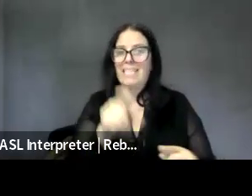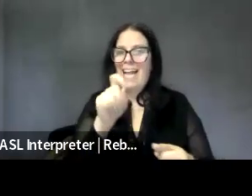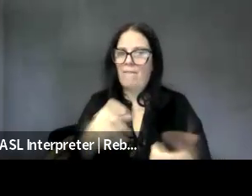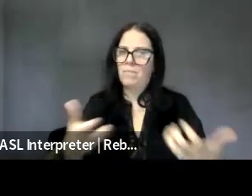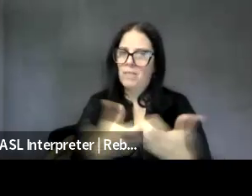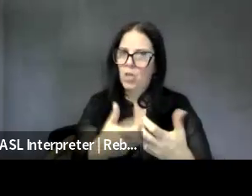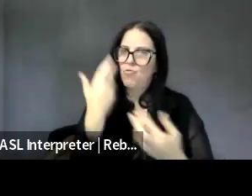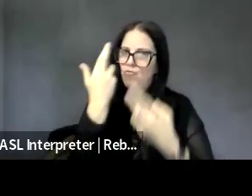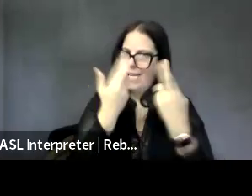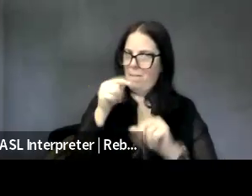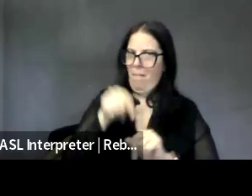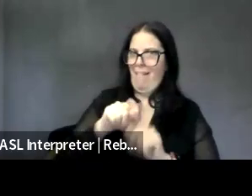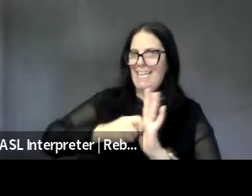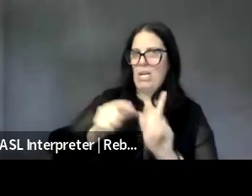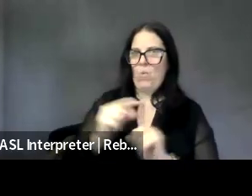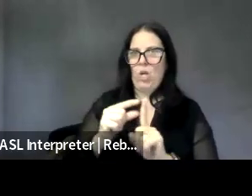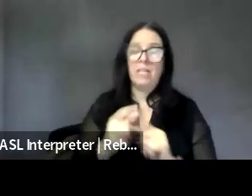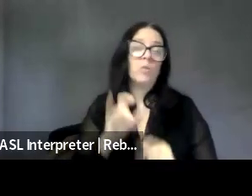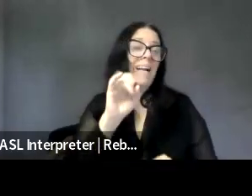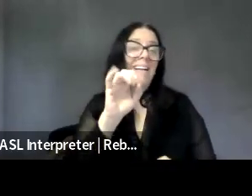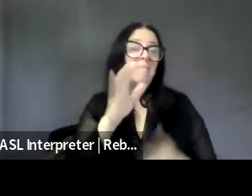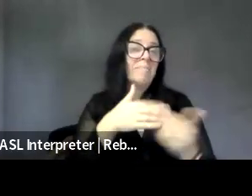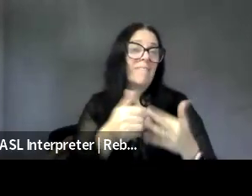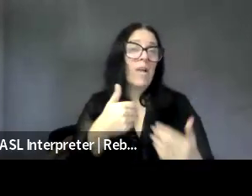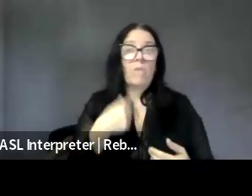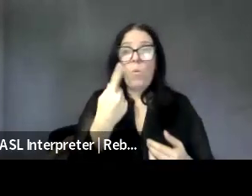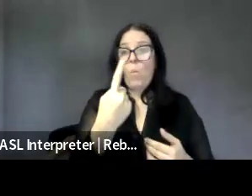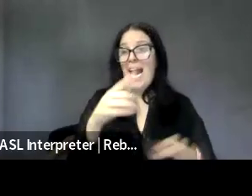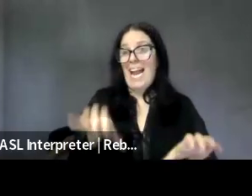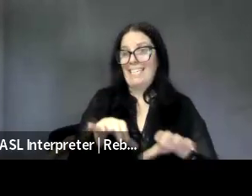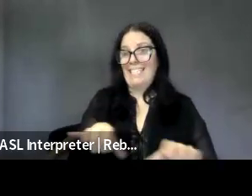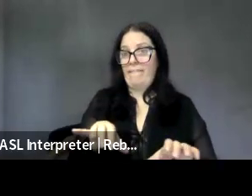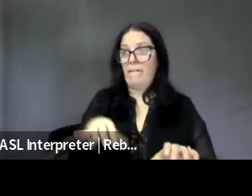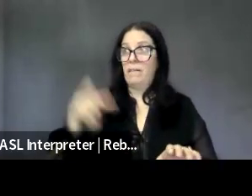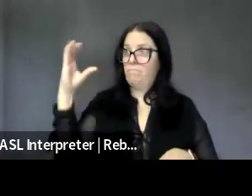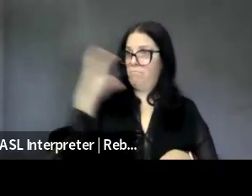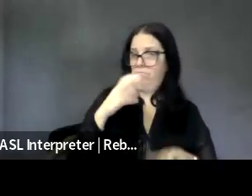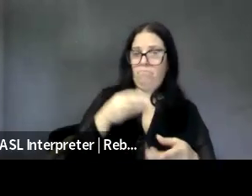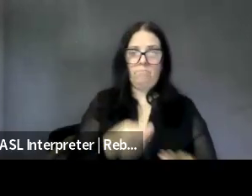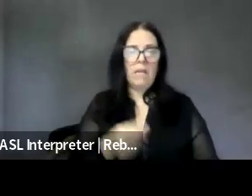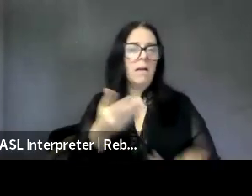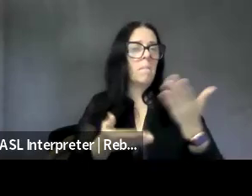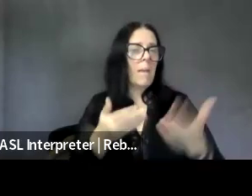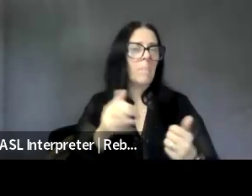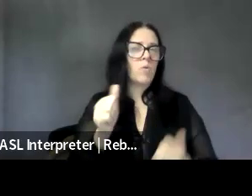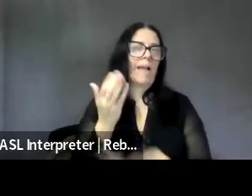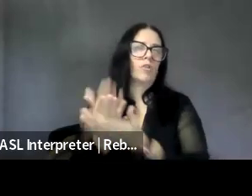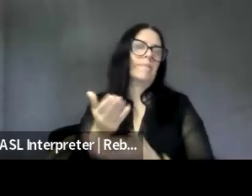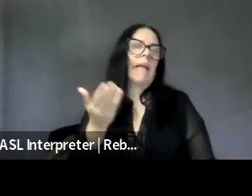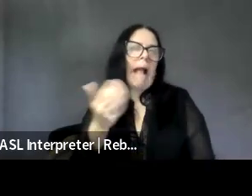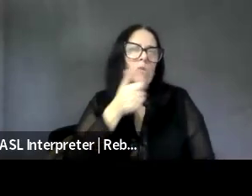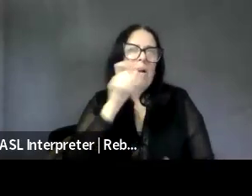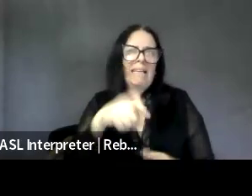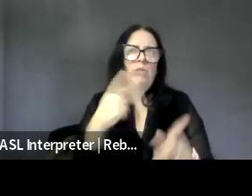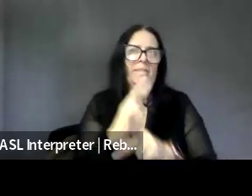reasonable. So even if you have only one activity, you might be able to justify that you don't have to have an indirect cost rate